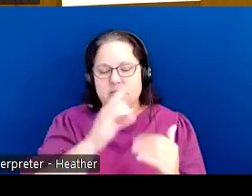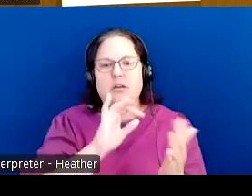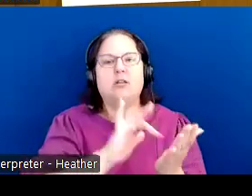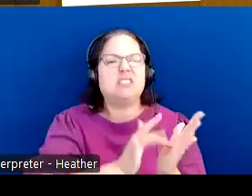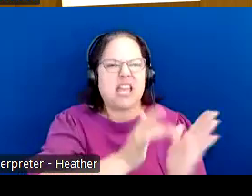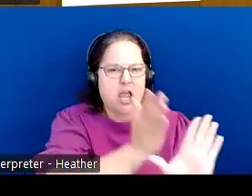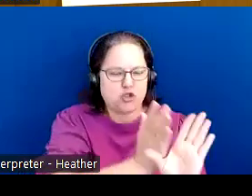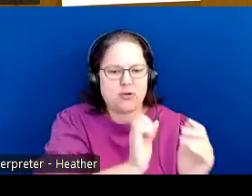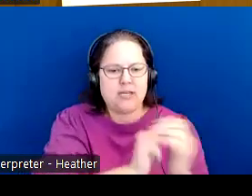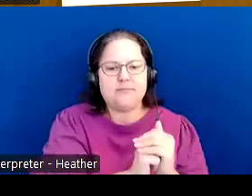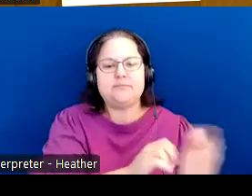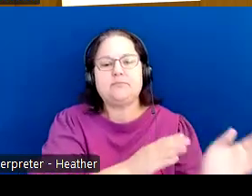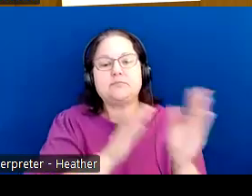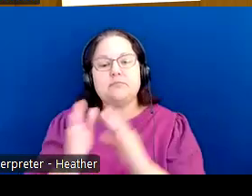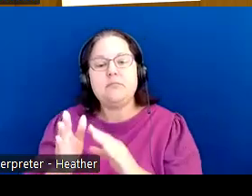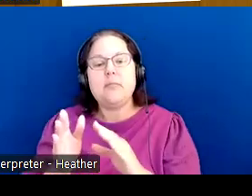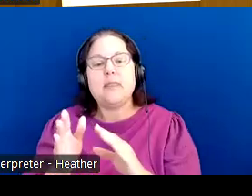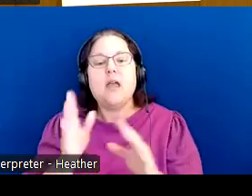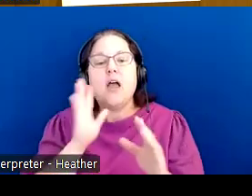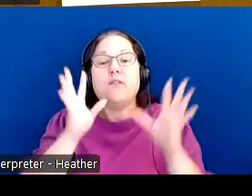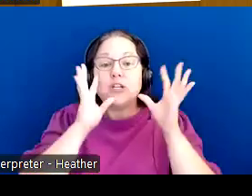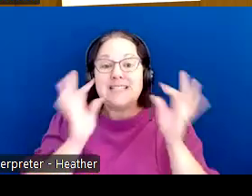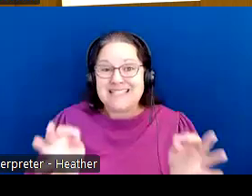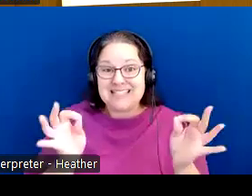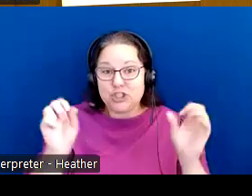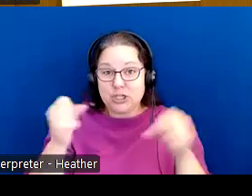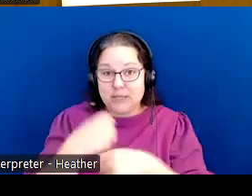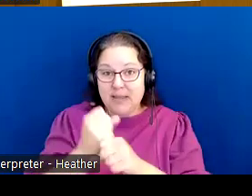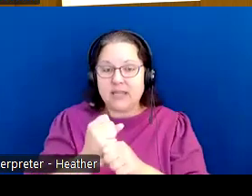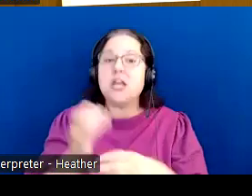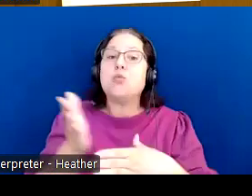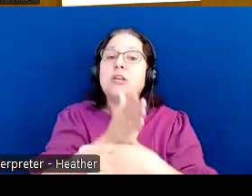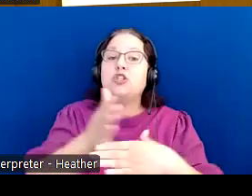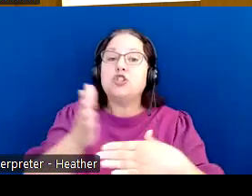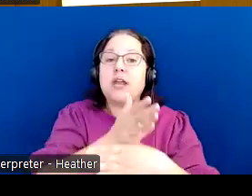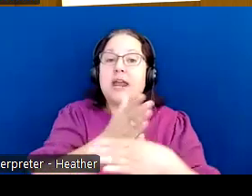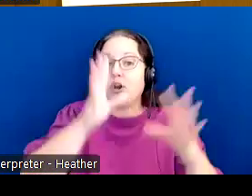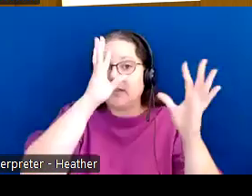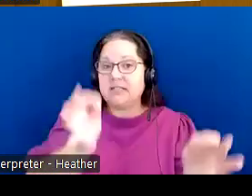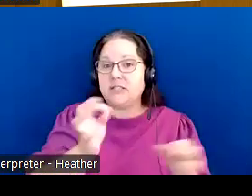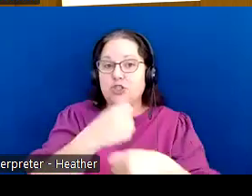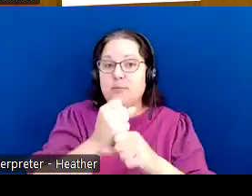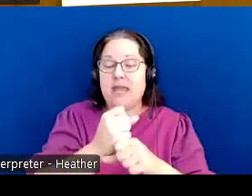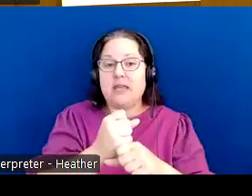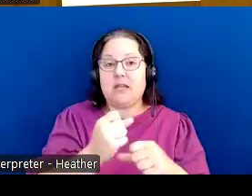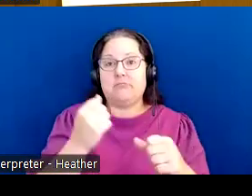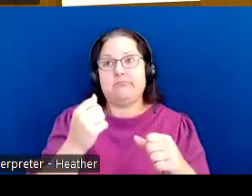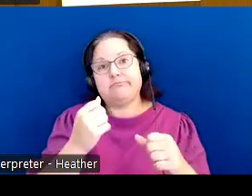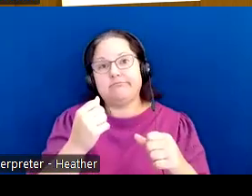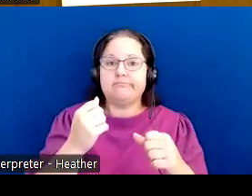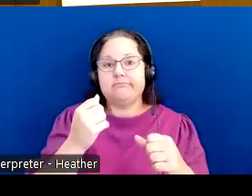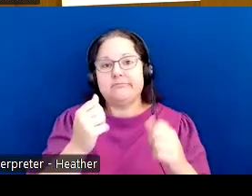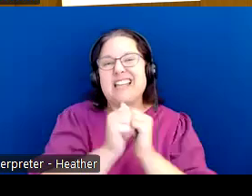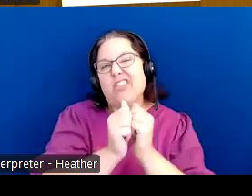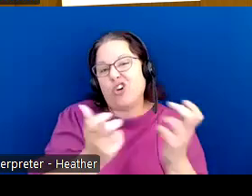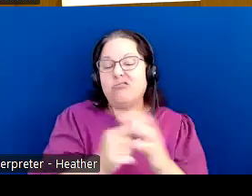psychiatry. Assessing decisional capacity, we share that. And so